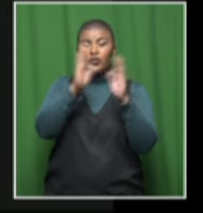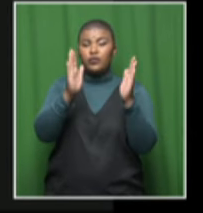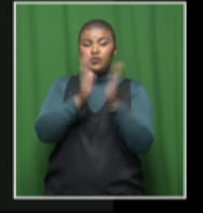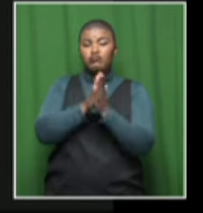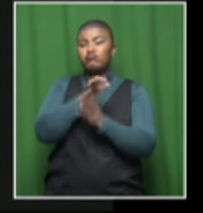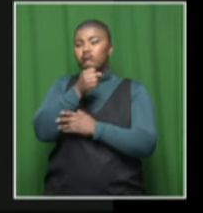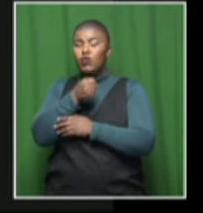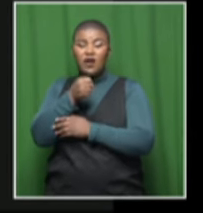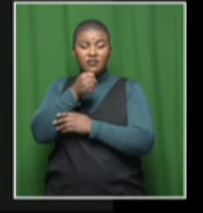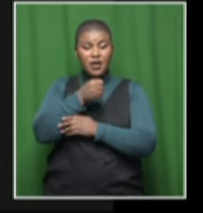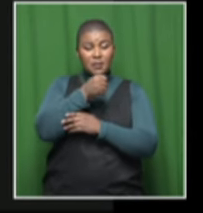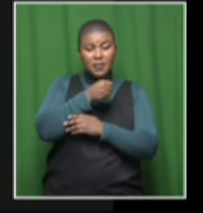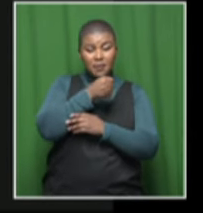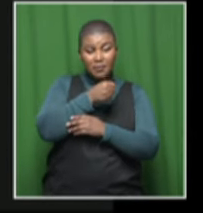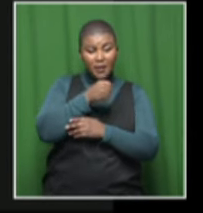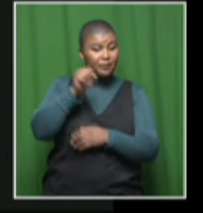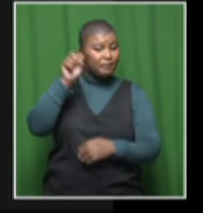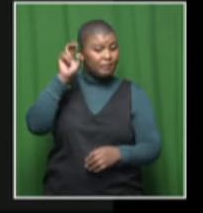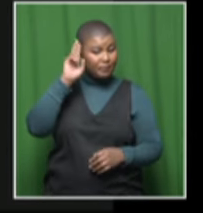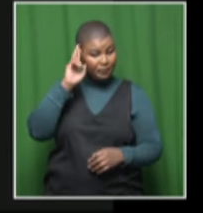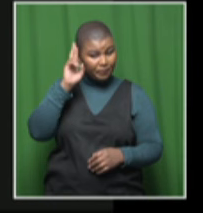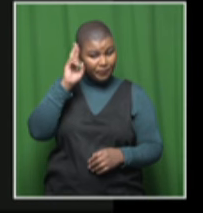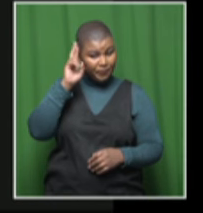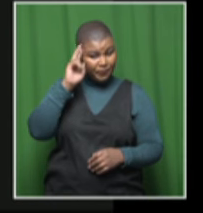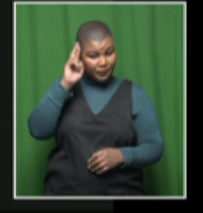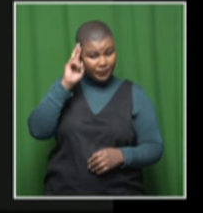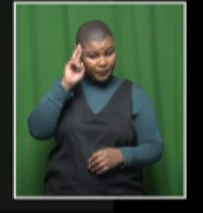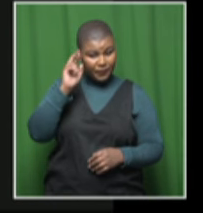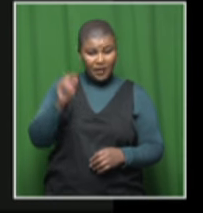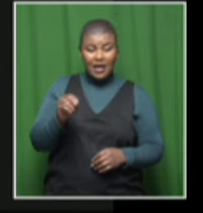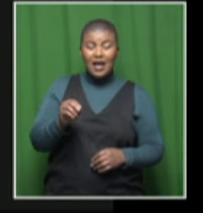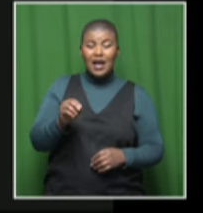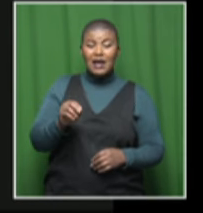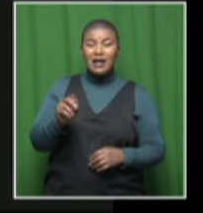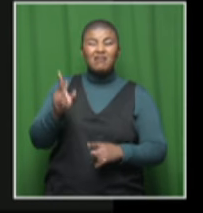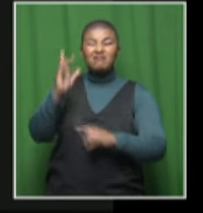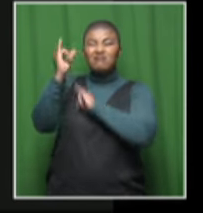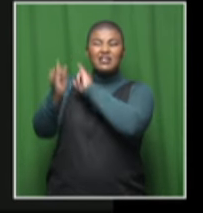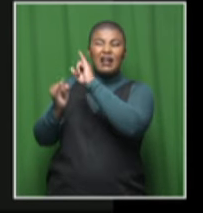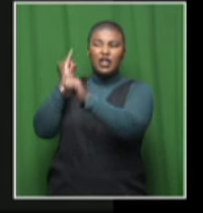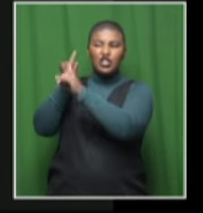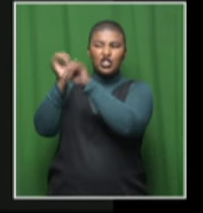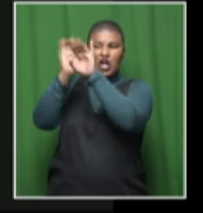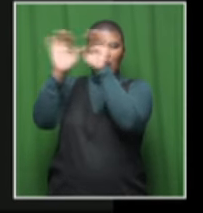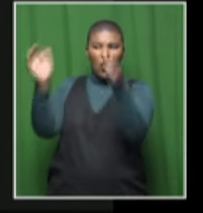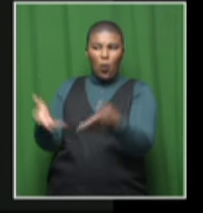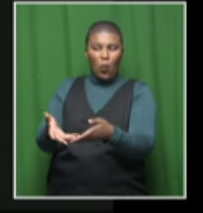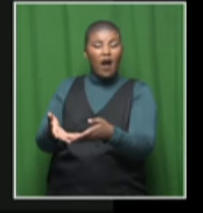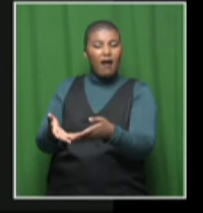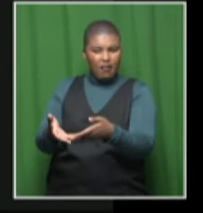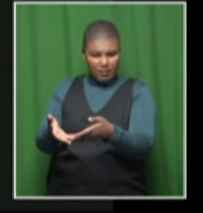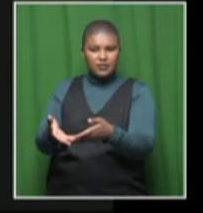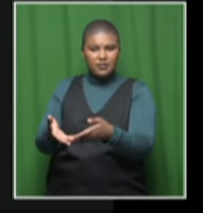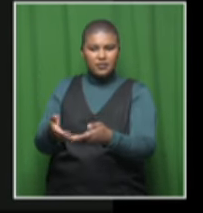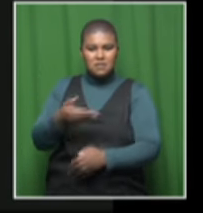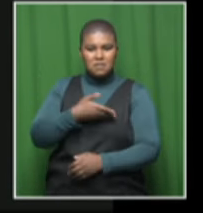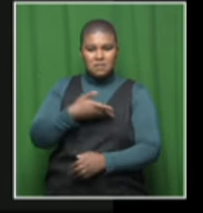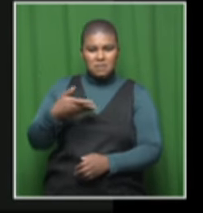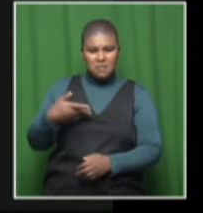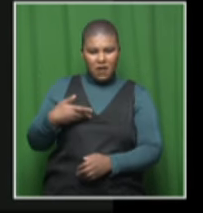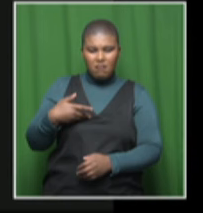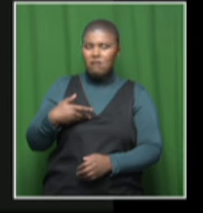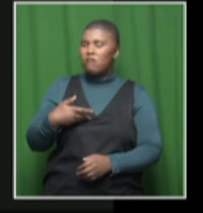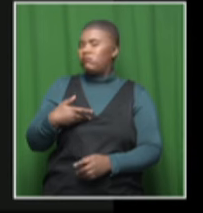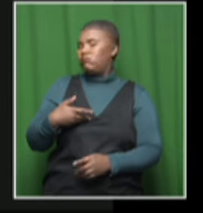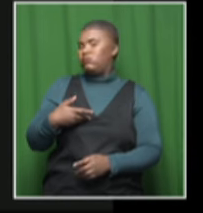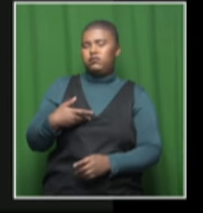remember where was the place of women, and not only in South Africa and in the world. So in a way, she was a